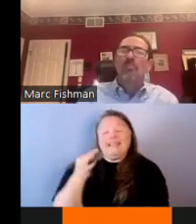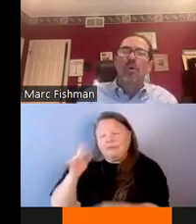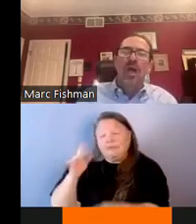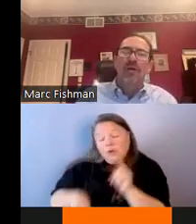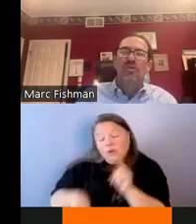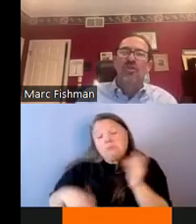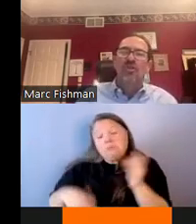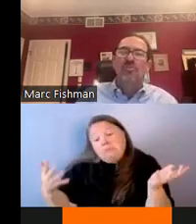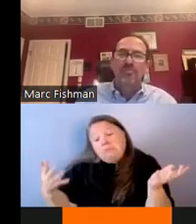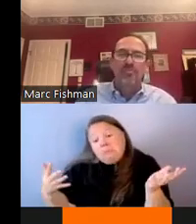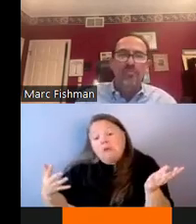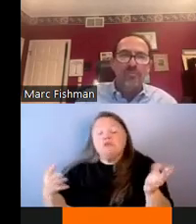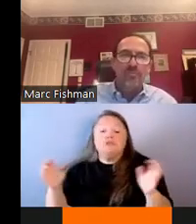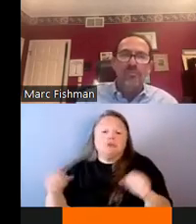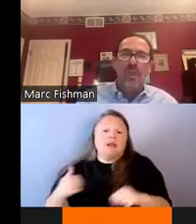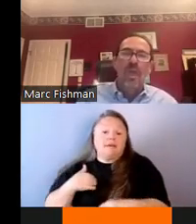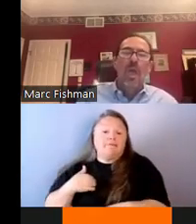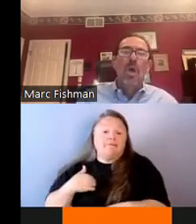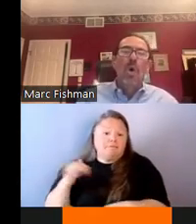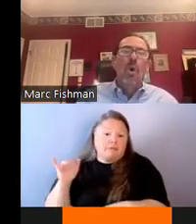an important conversation.